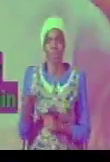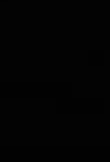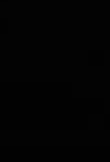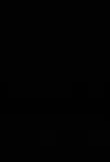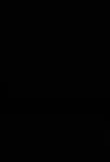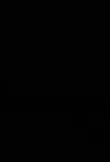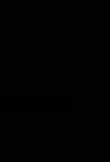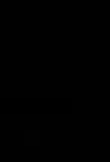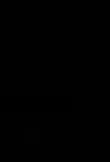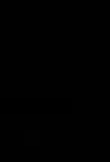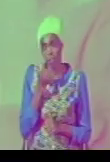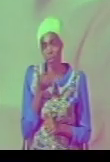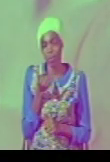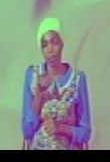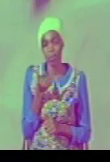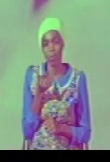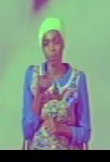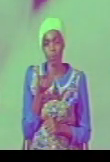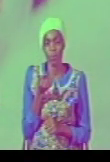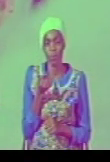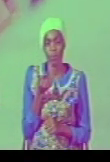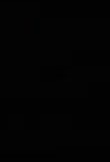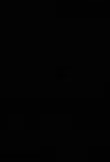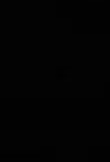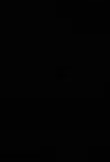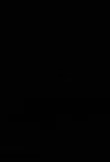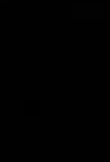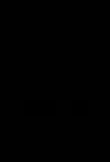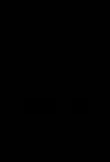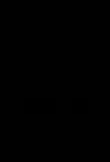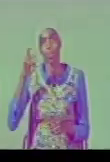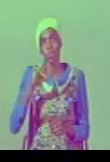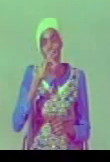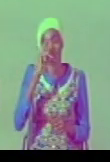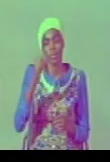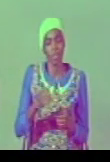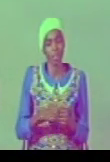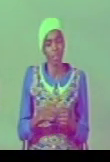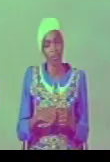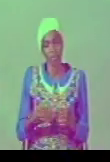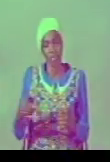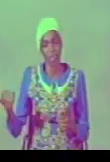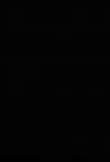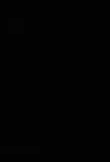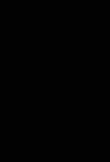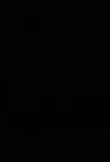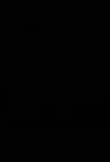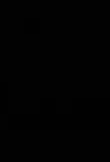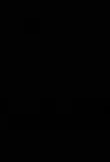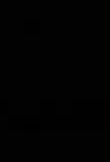tomorrow, knowing you are everything I'll ever